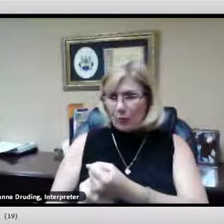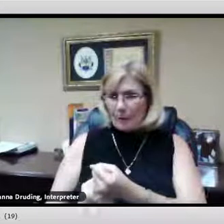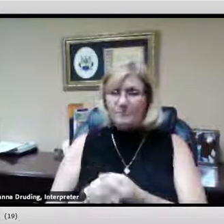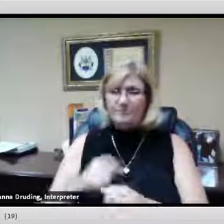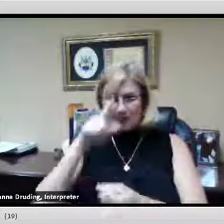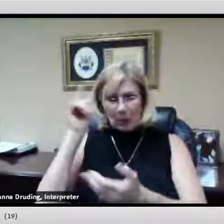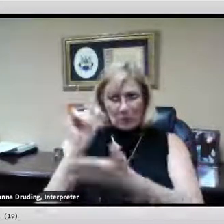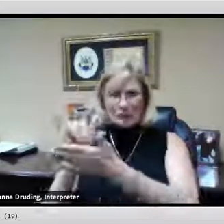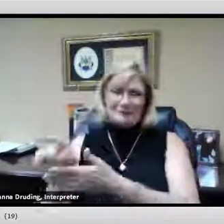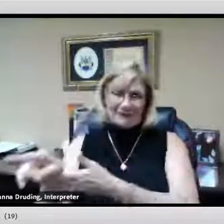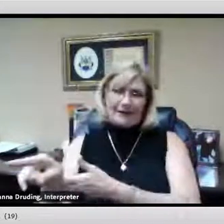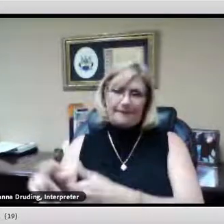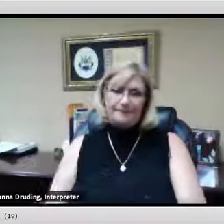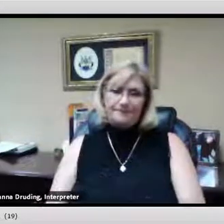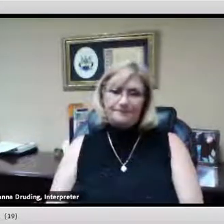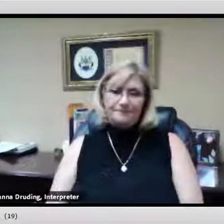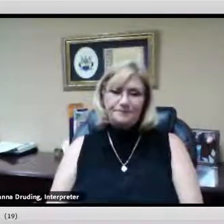important.